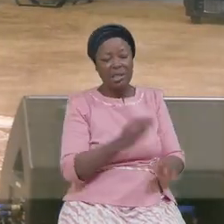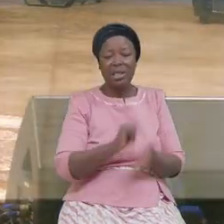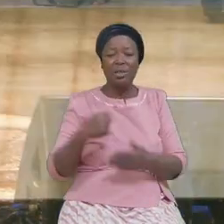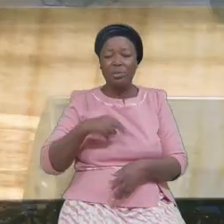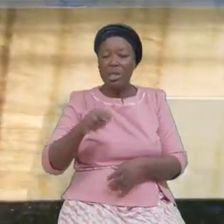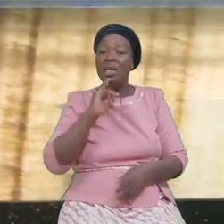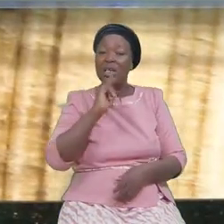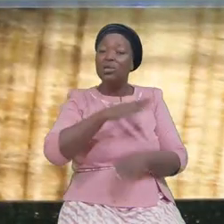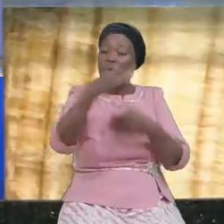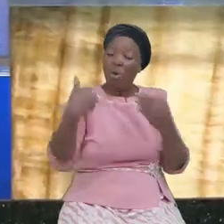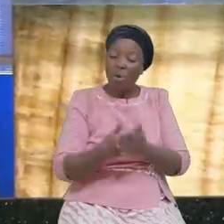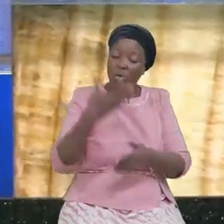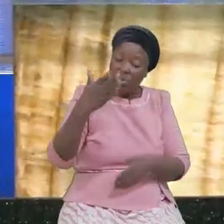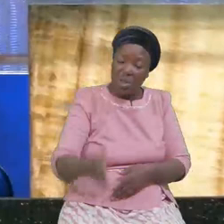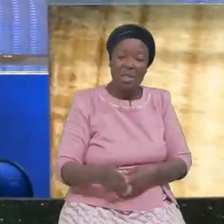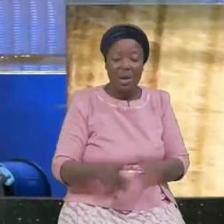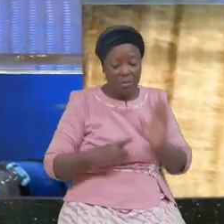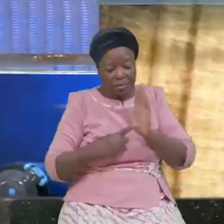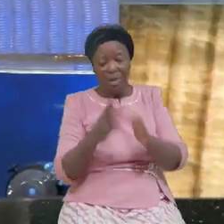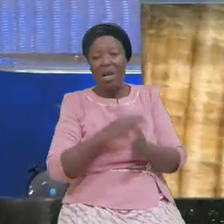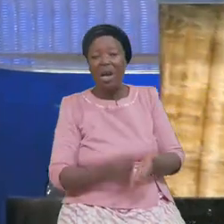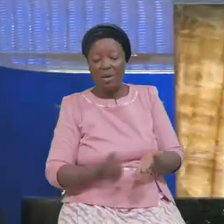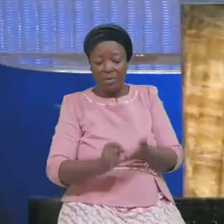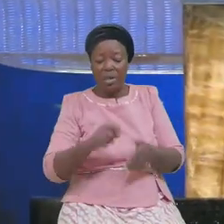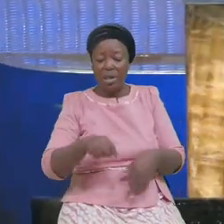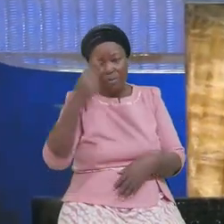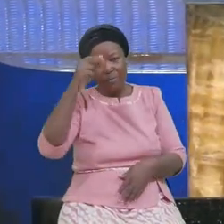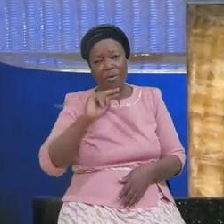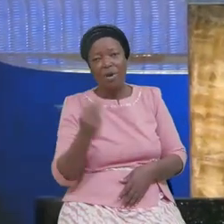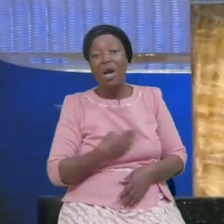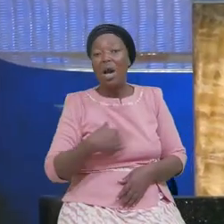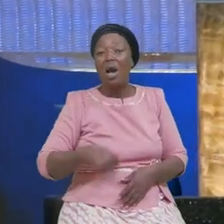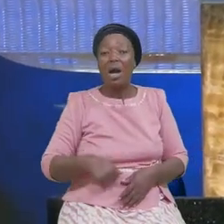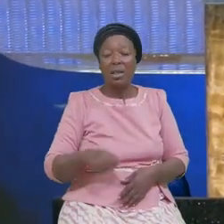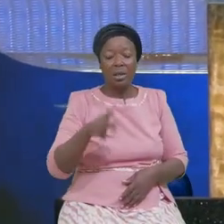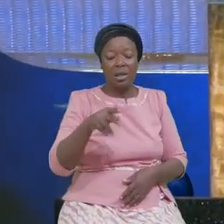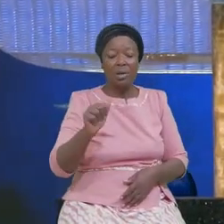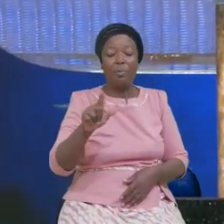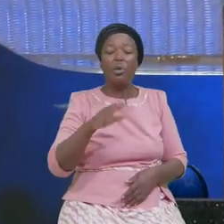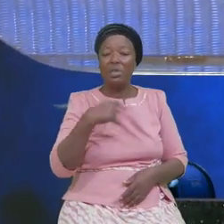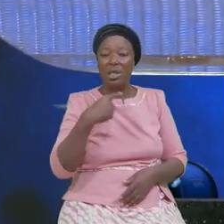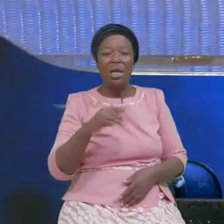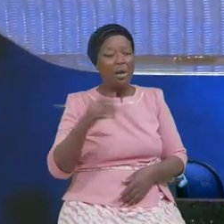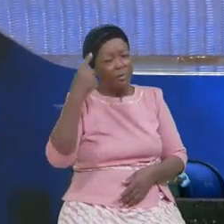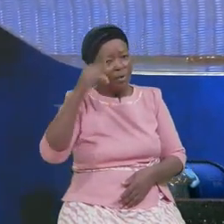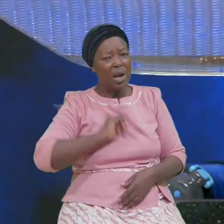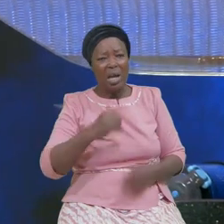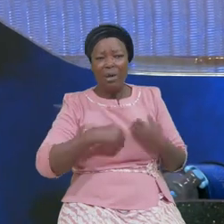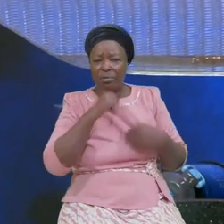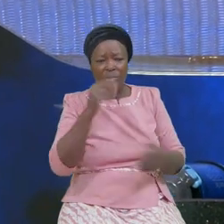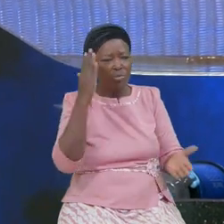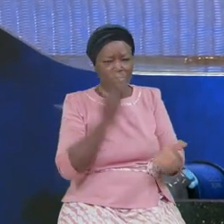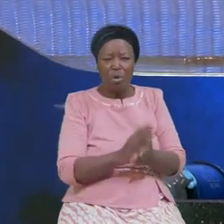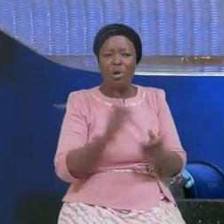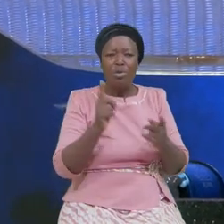there, revealed and recorded for us. And Paul the Apostle said, "For I am not shunned to declare unto